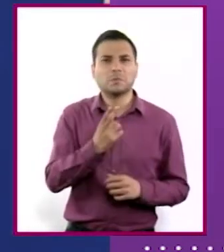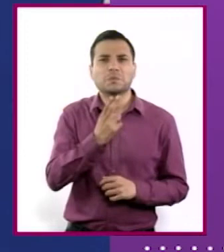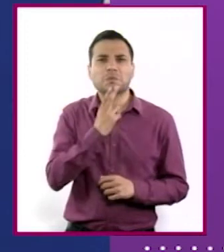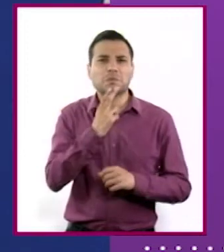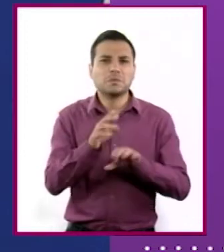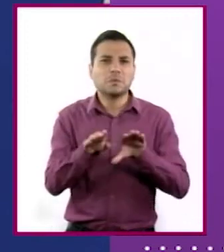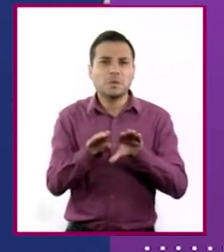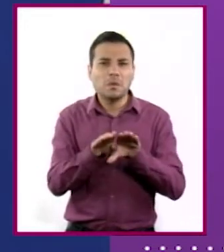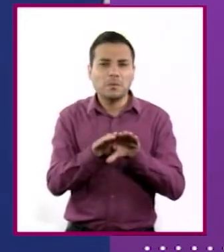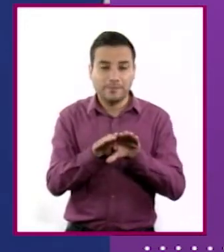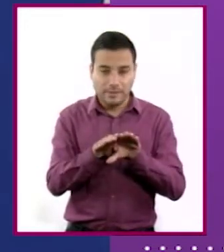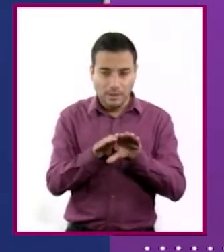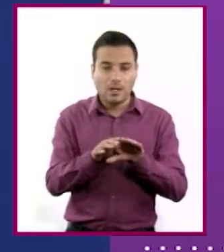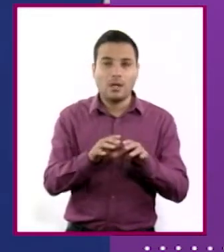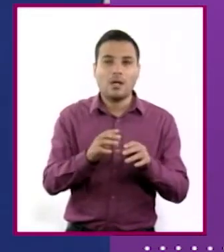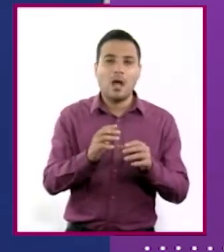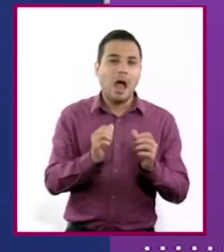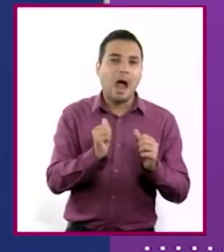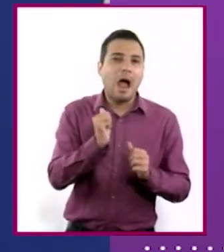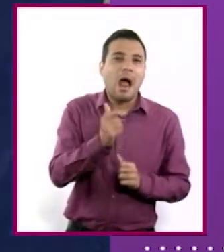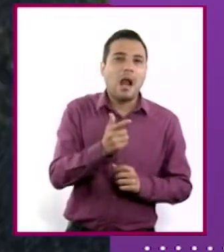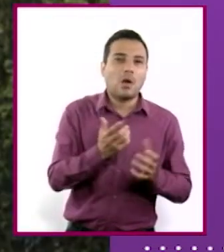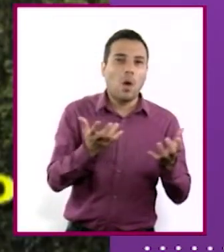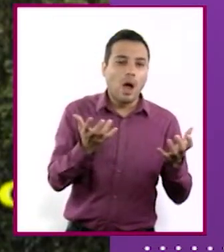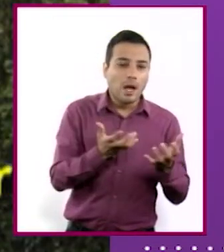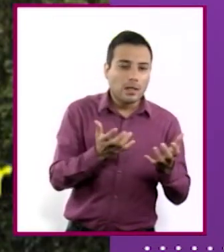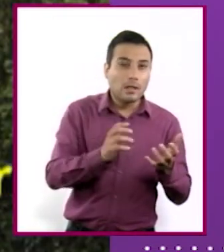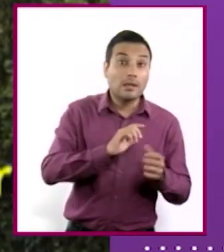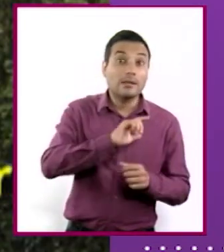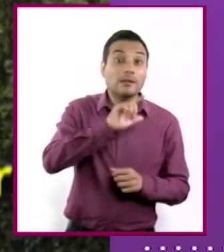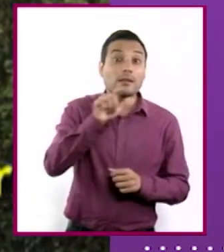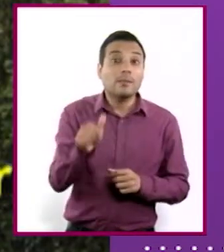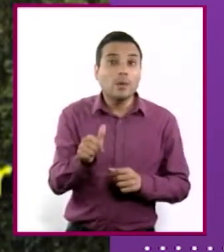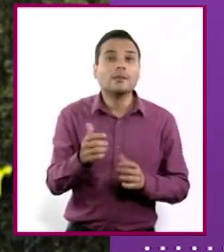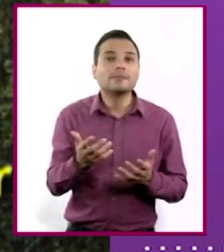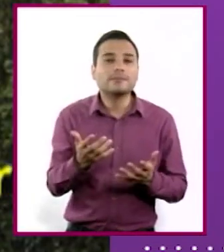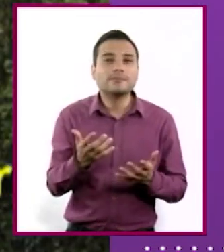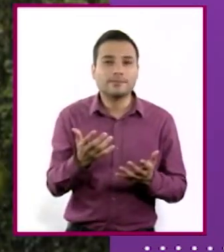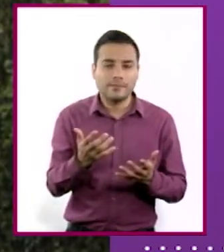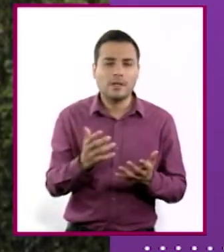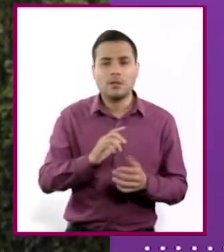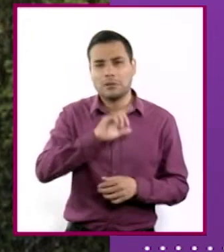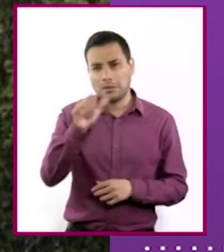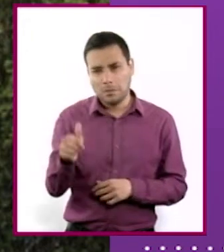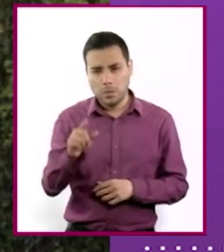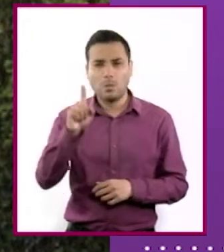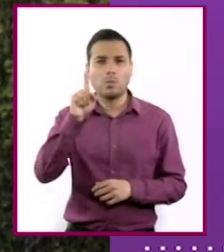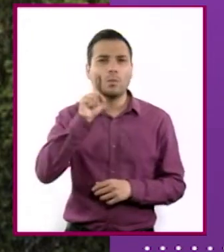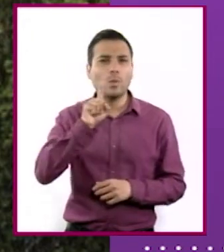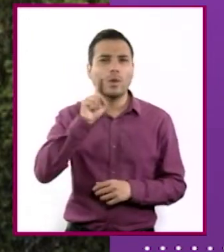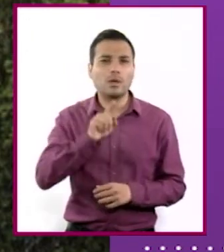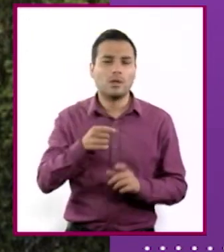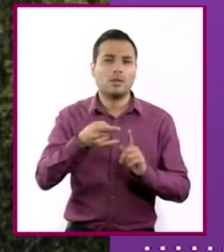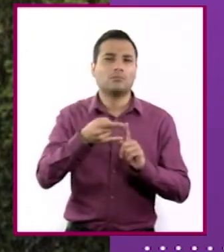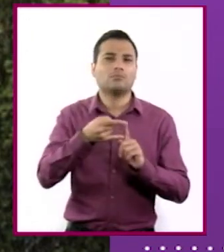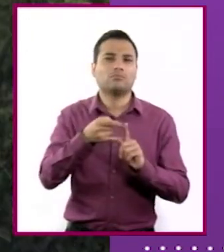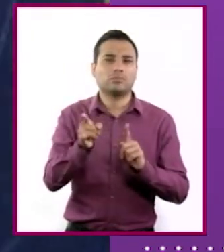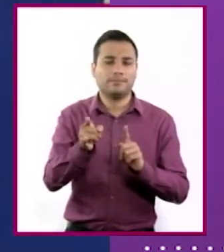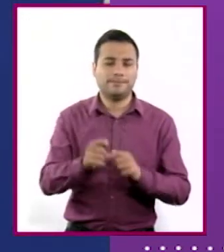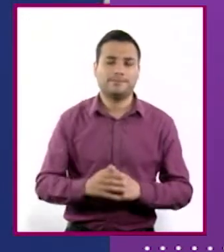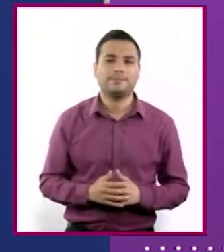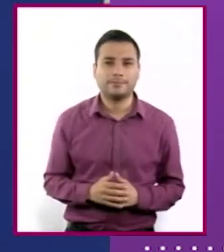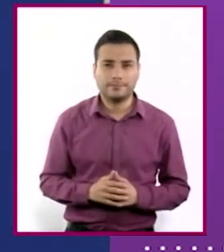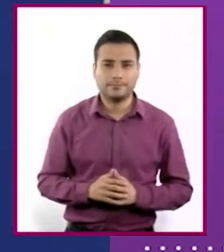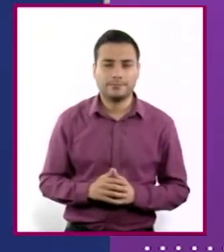acción inmediata después de la anterior. Then she opened the door. Después, abrió la